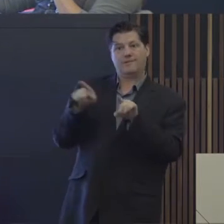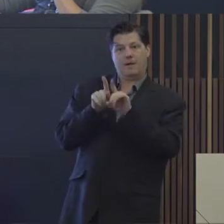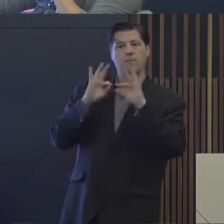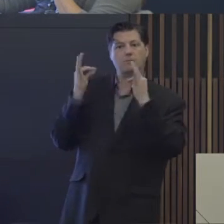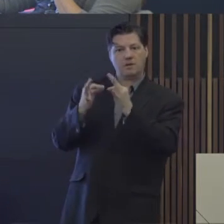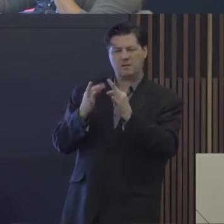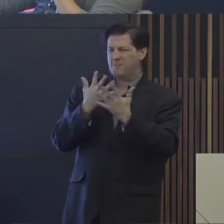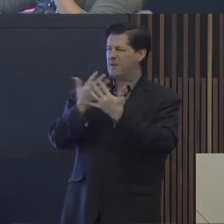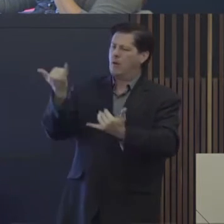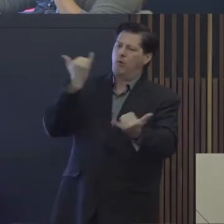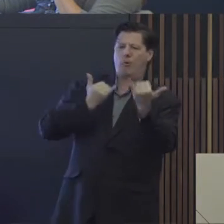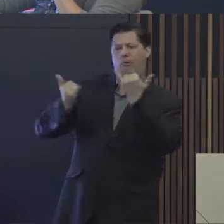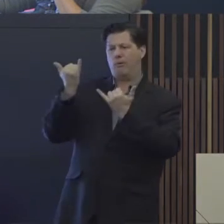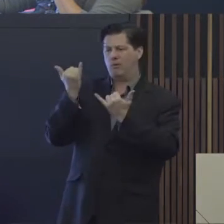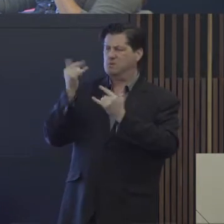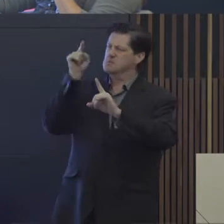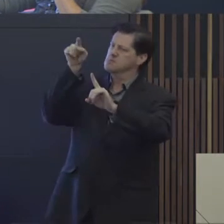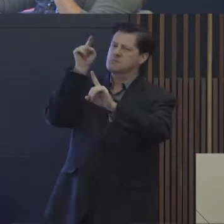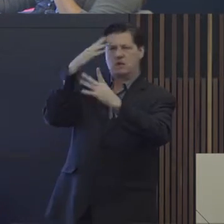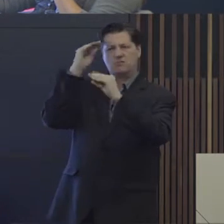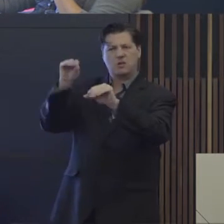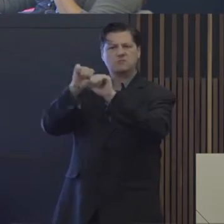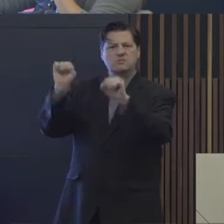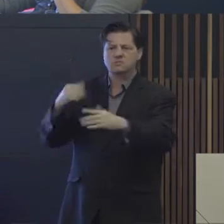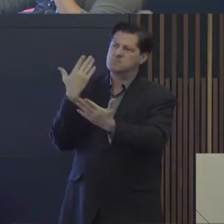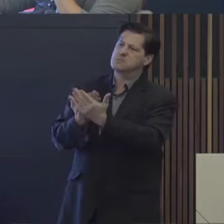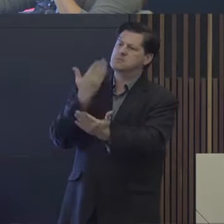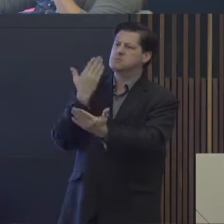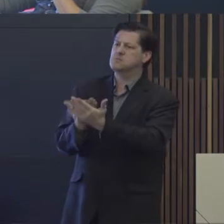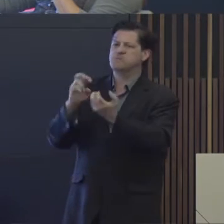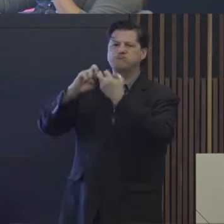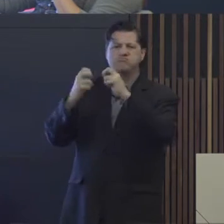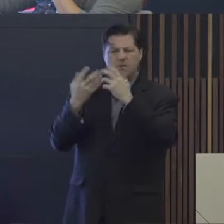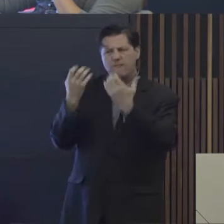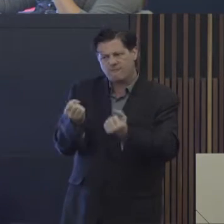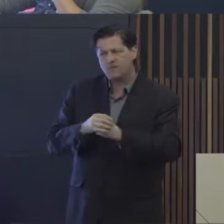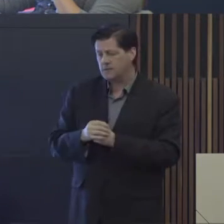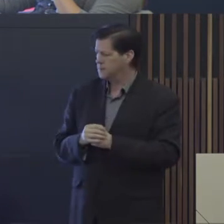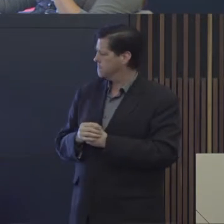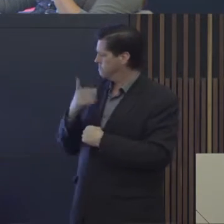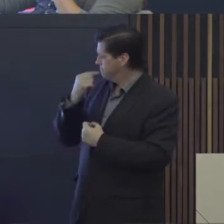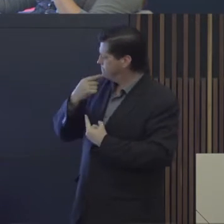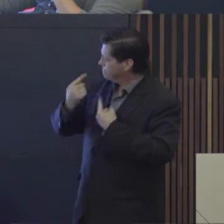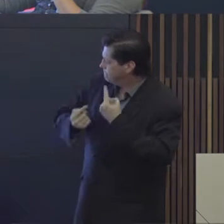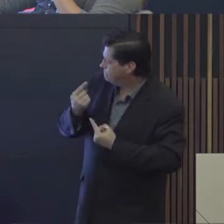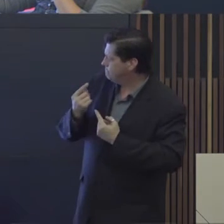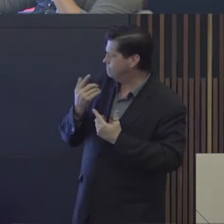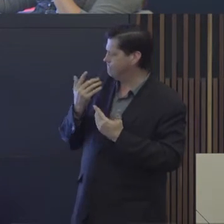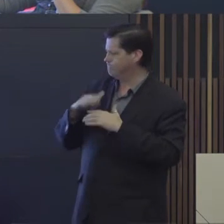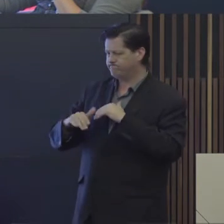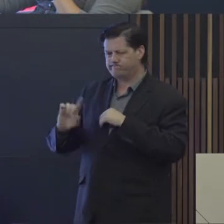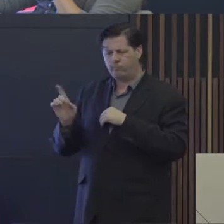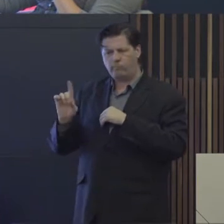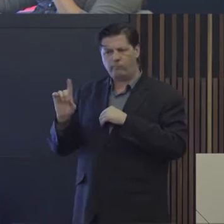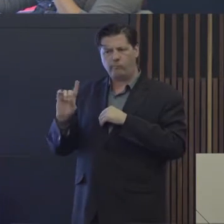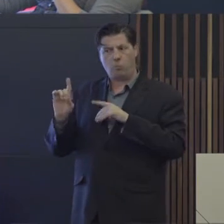many of those calls were about problems in the education system. And can you talk a little bit about the kinds of things that